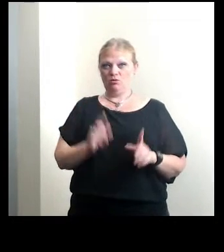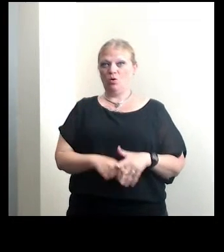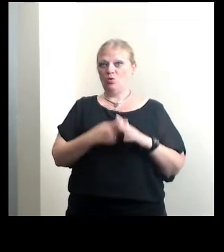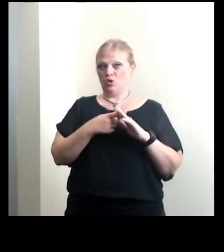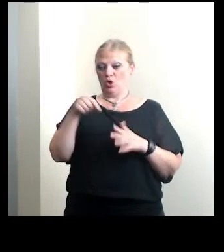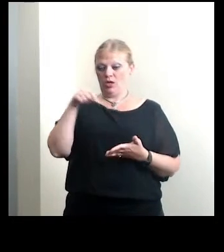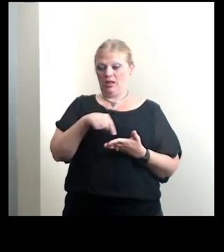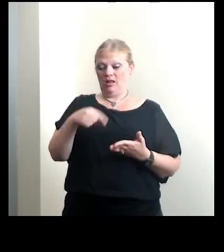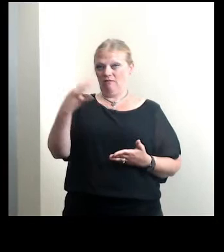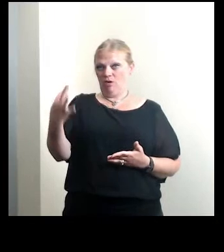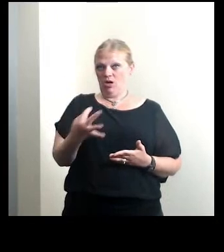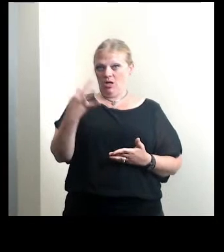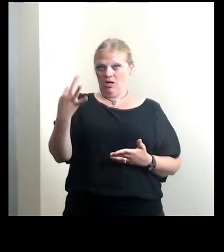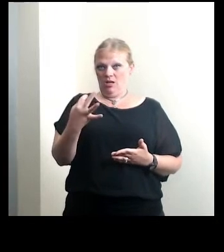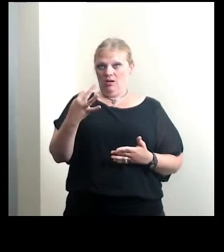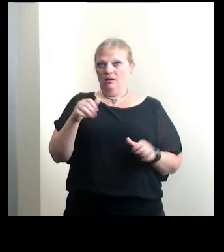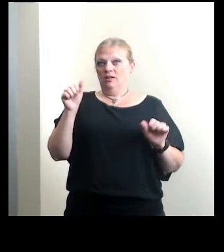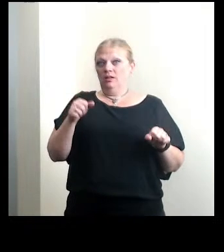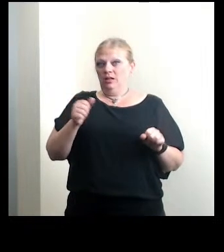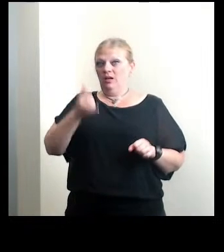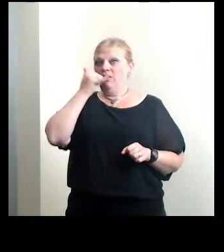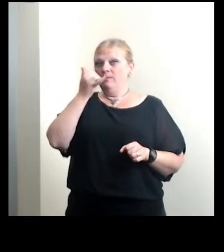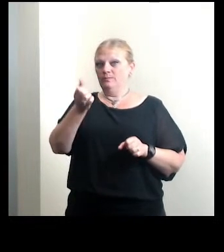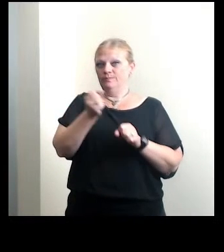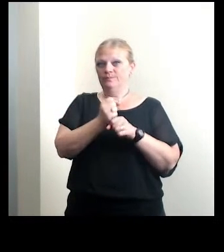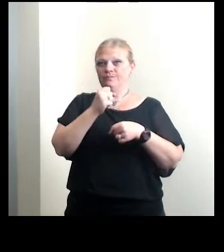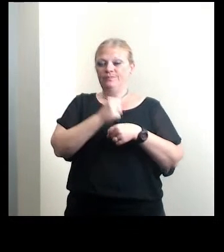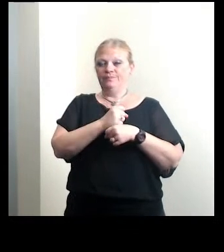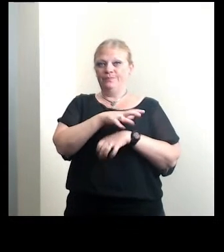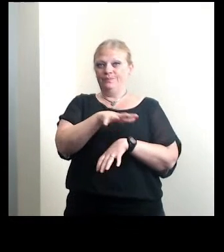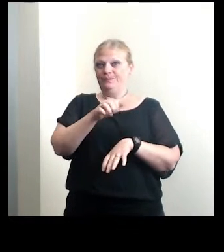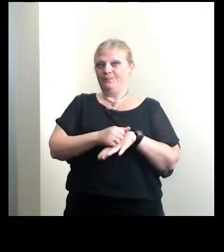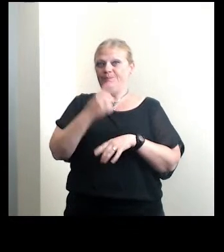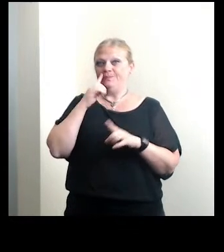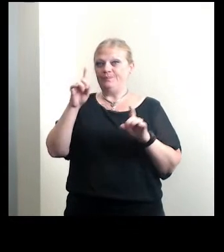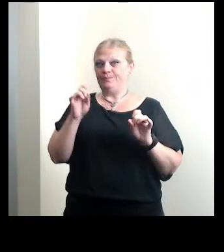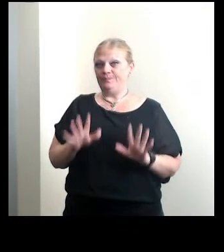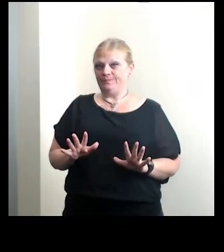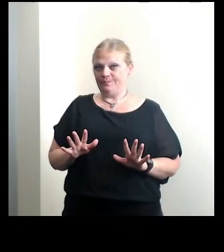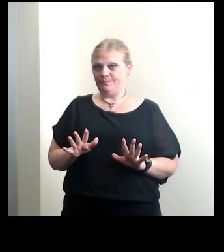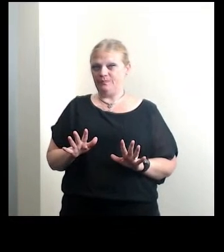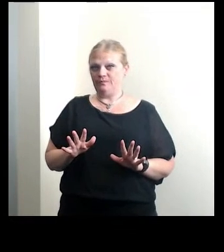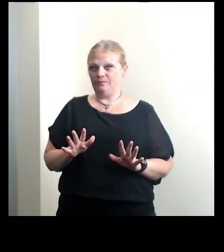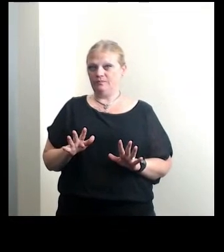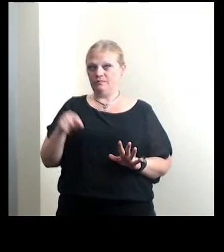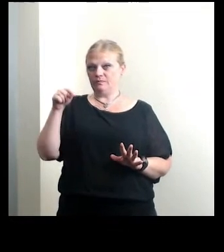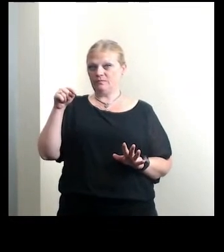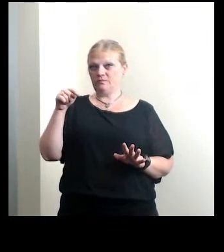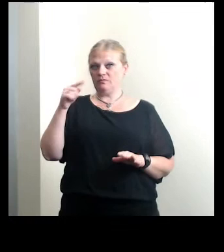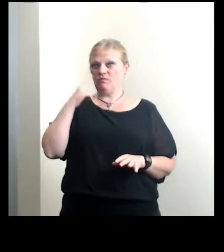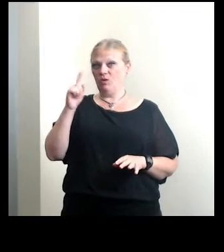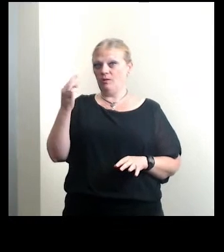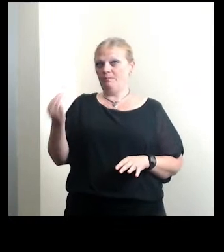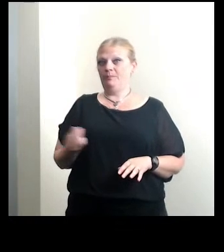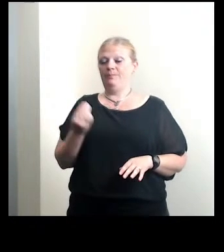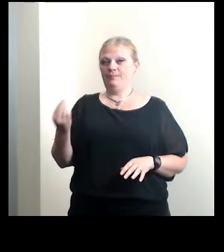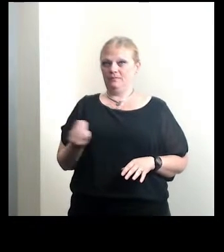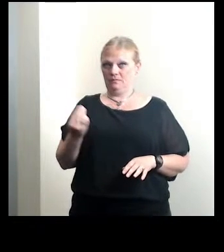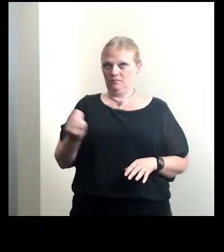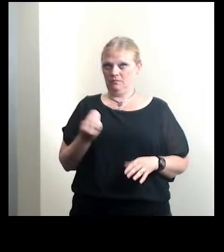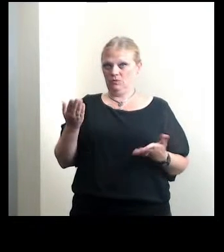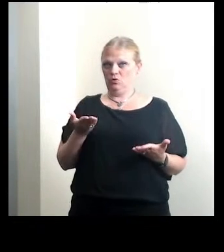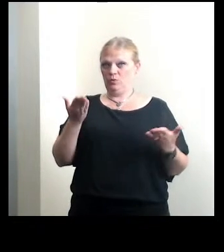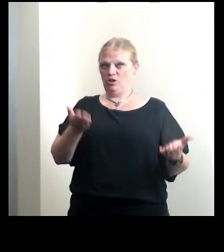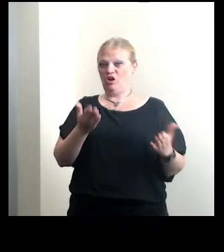this Friday, you'll be able to call and make an appointment to get a test this coming Monday. So again, we're